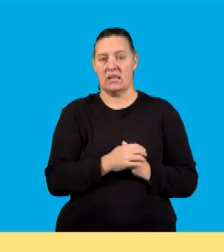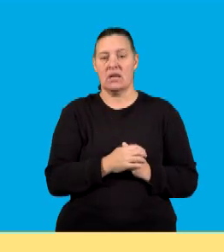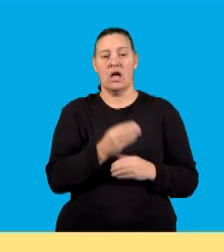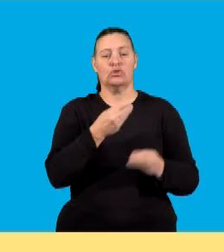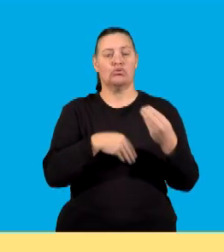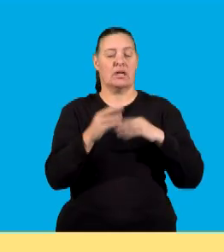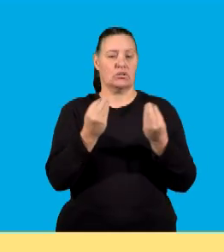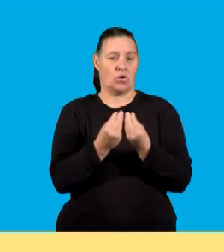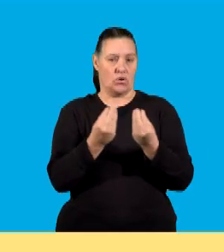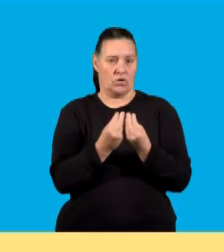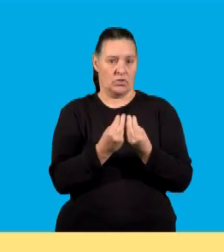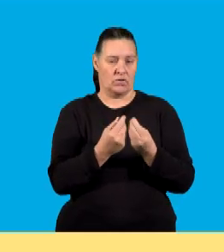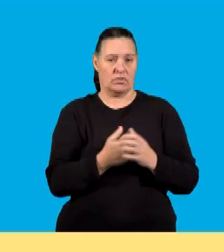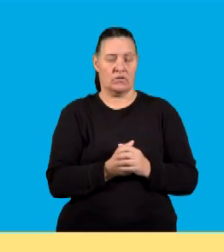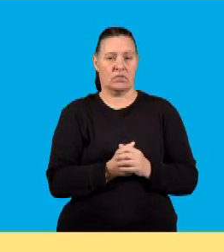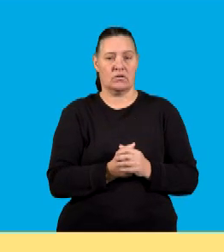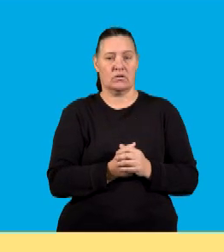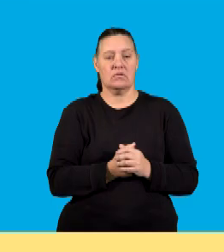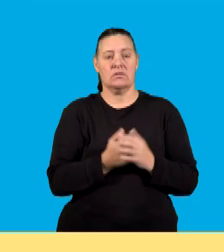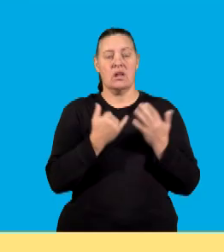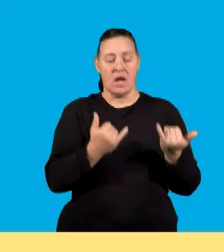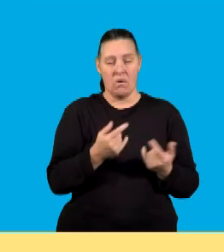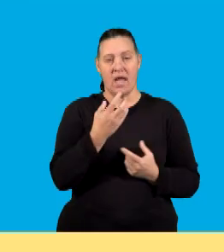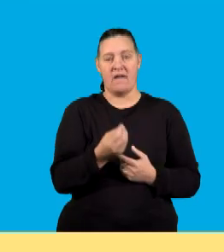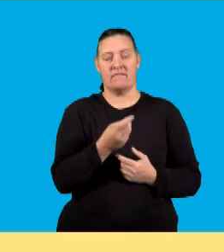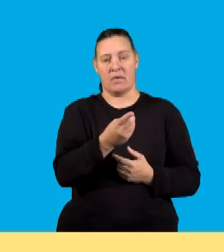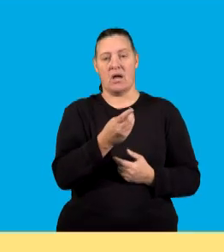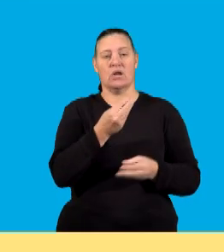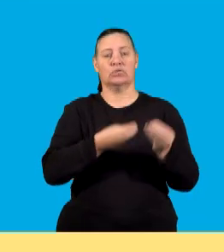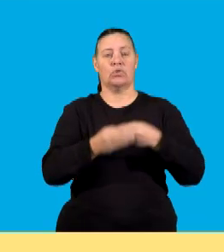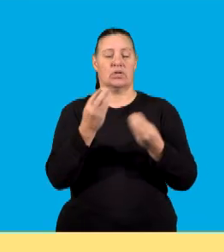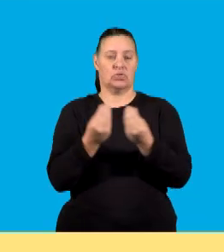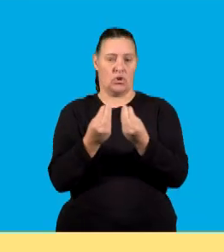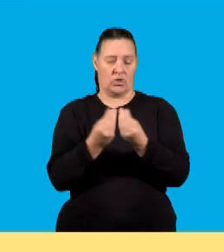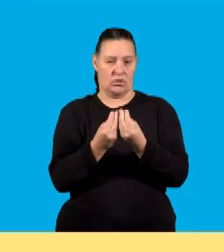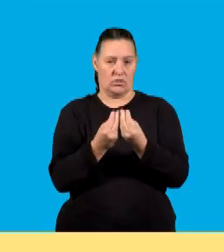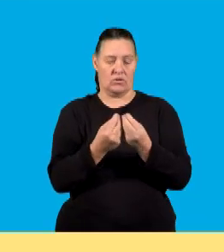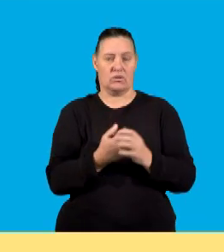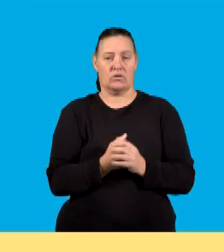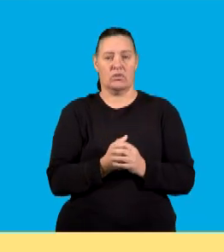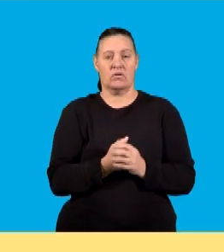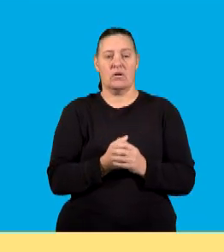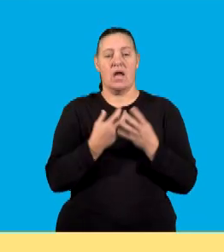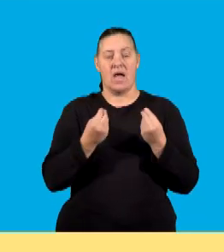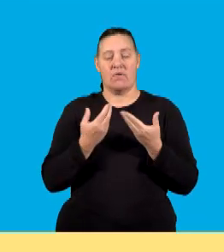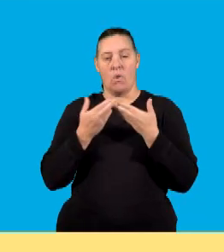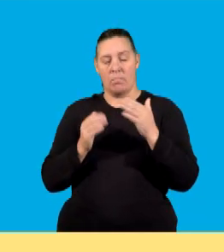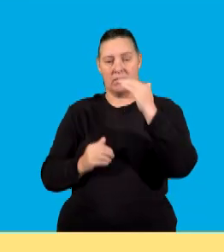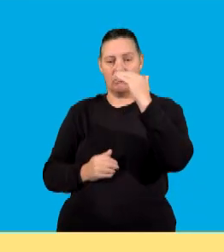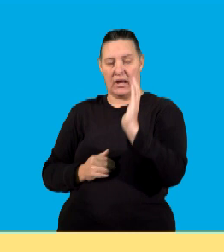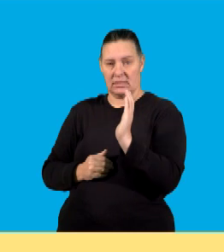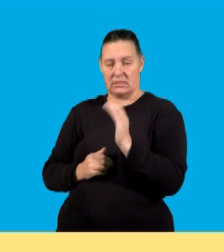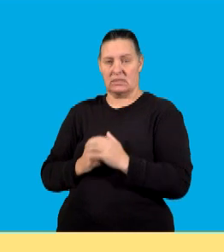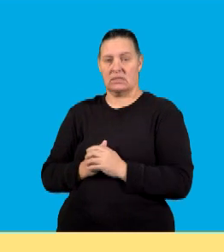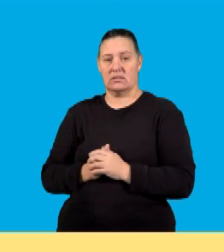say trading stock. So here I'm going to have my trading stock. Then I open